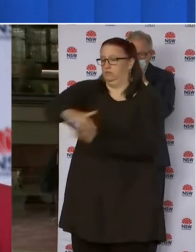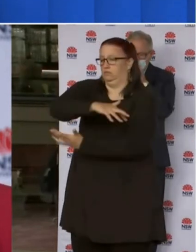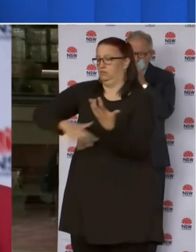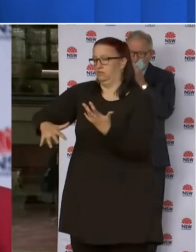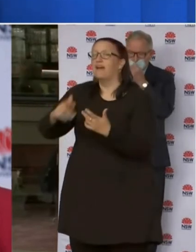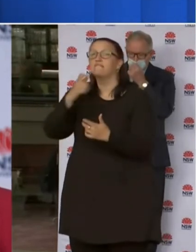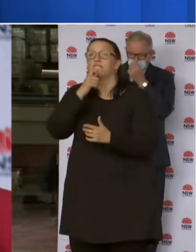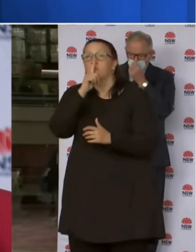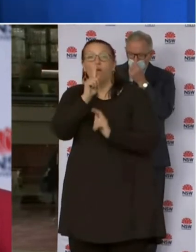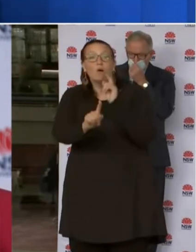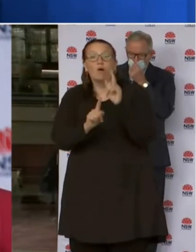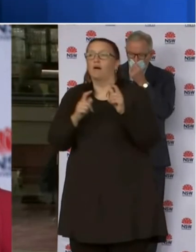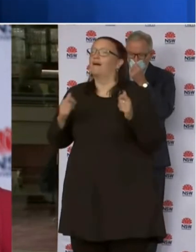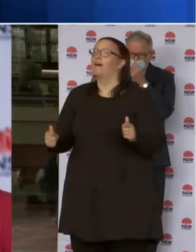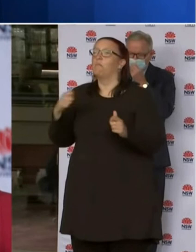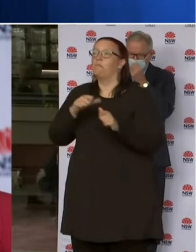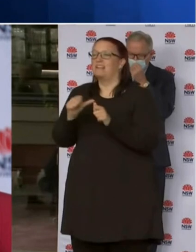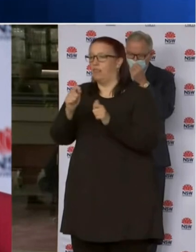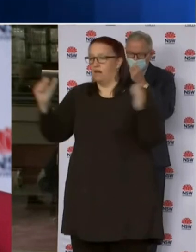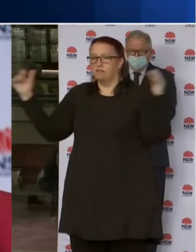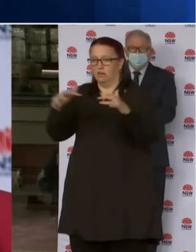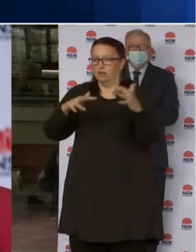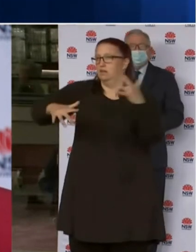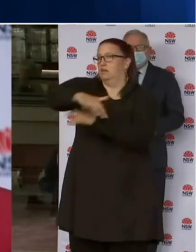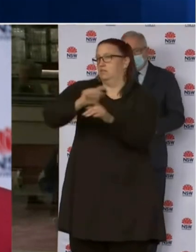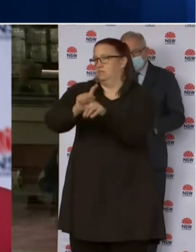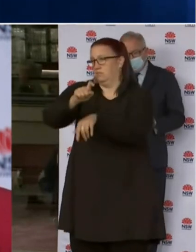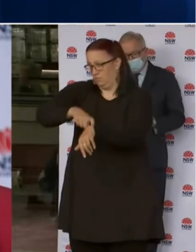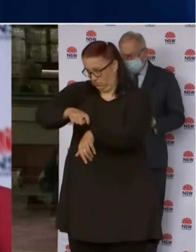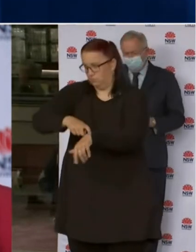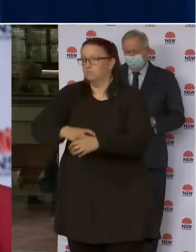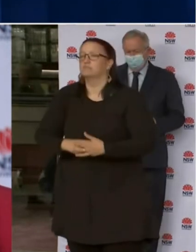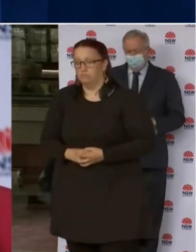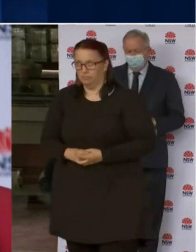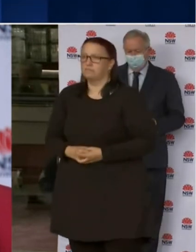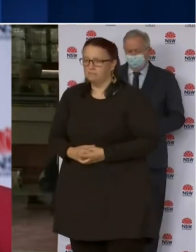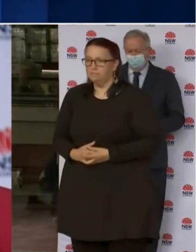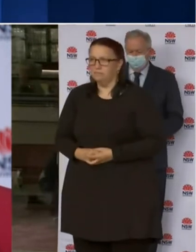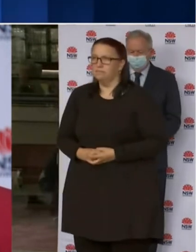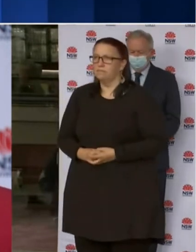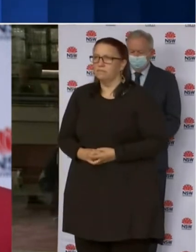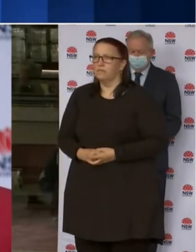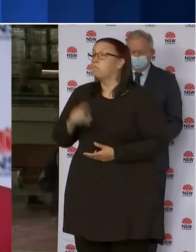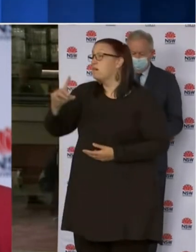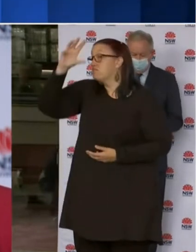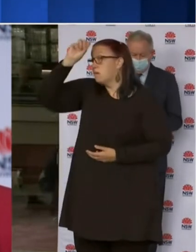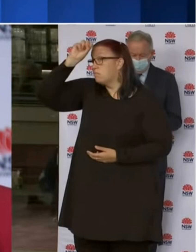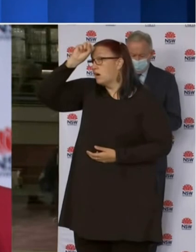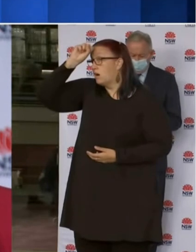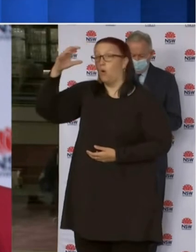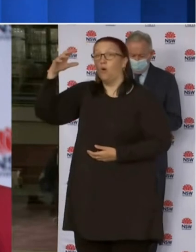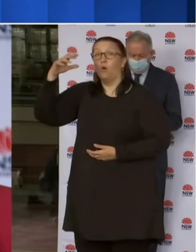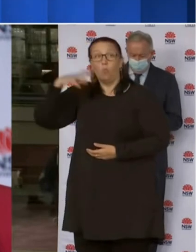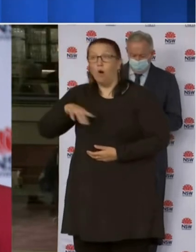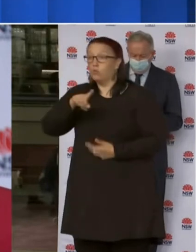We just ask everyone to apply common sense and do not, the principle is we do not want people coming in contact with other